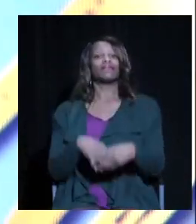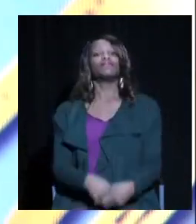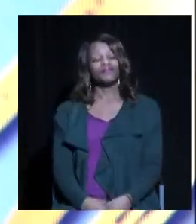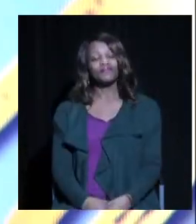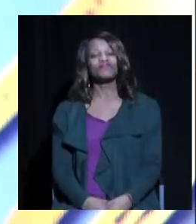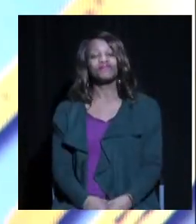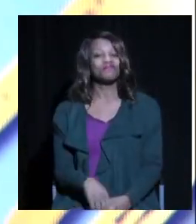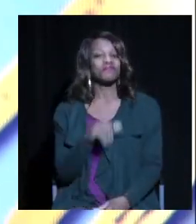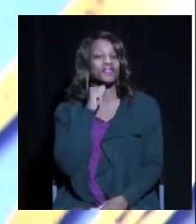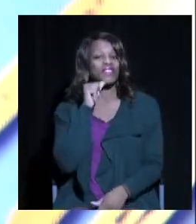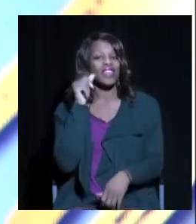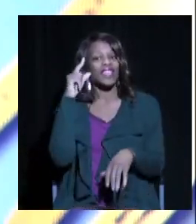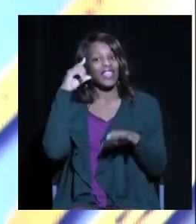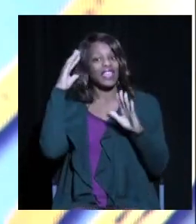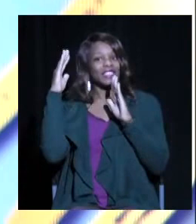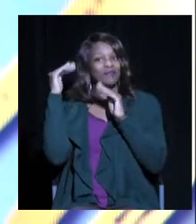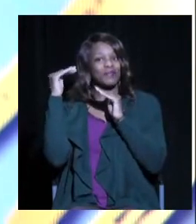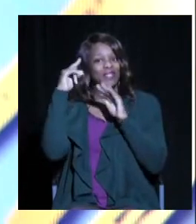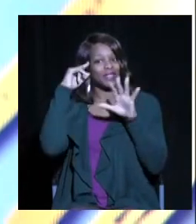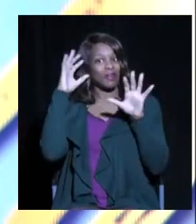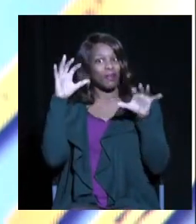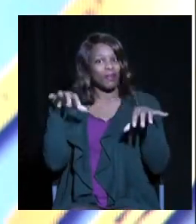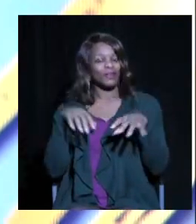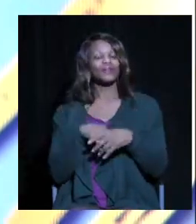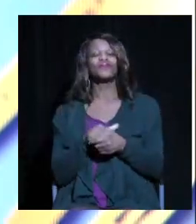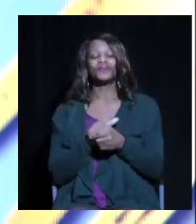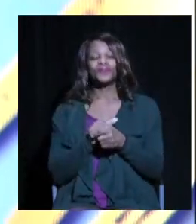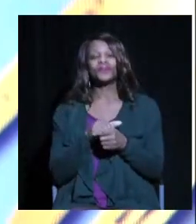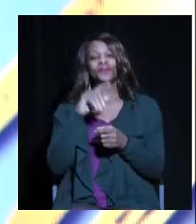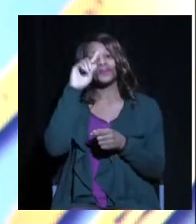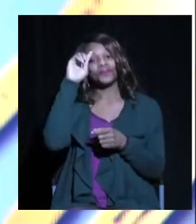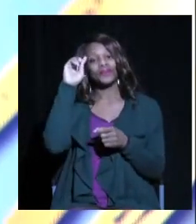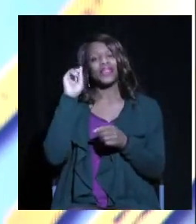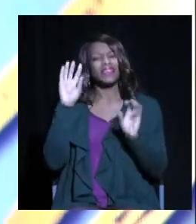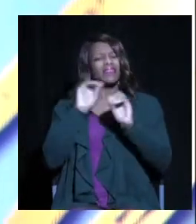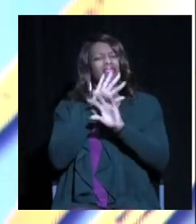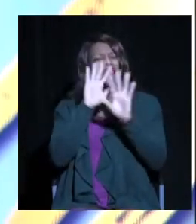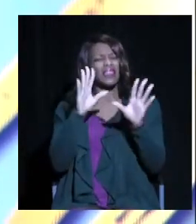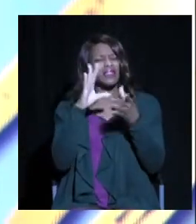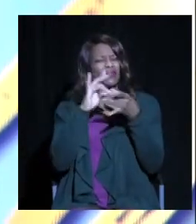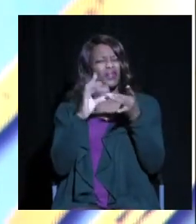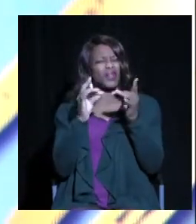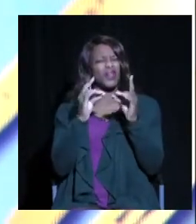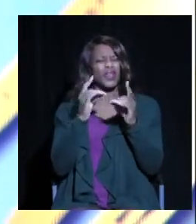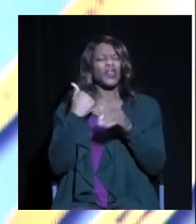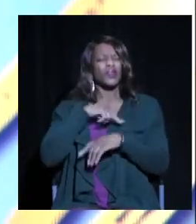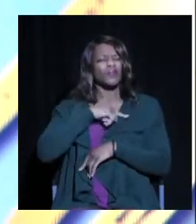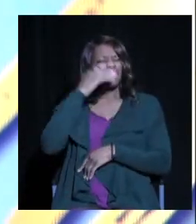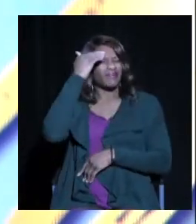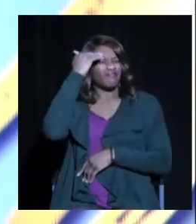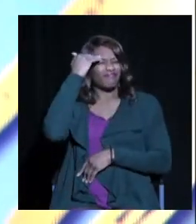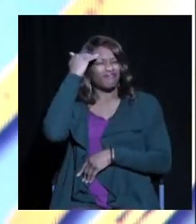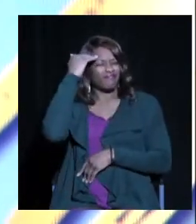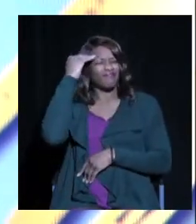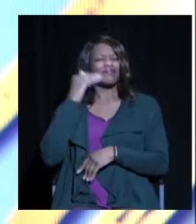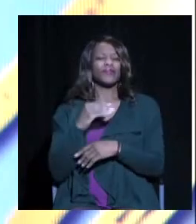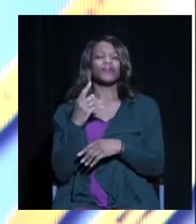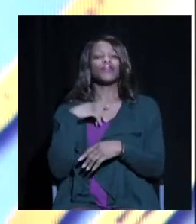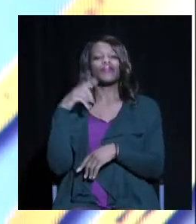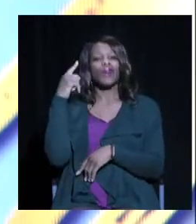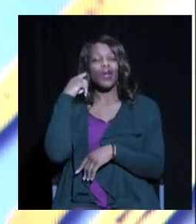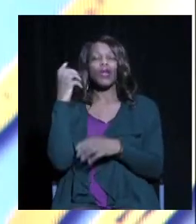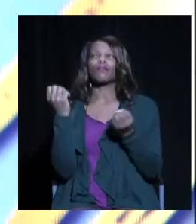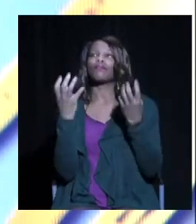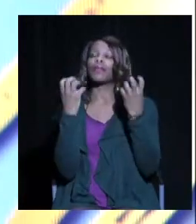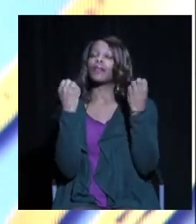An unexpected surprise. This is obviously a story that we are very familiar with, a story we've heard many,